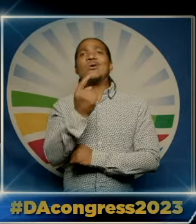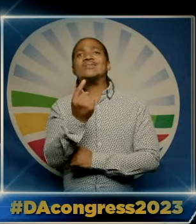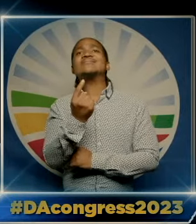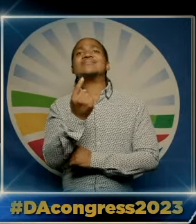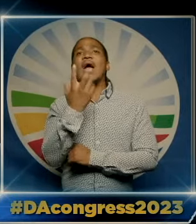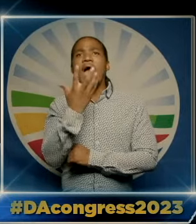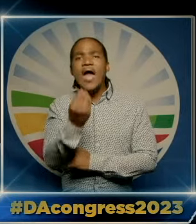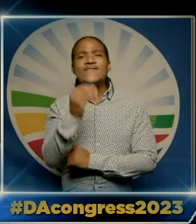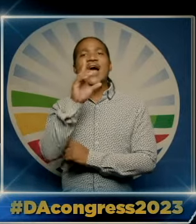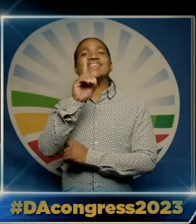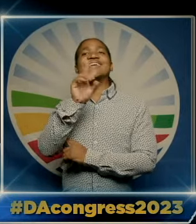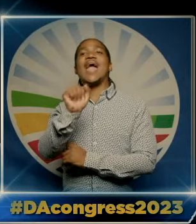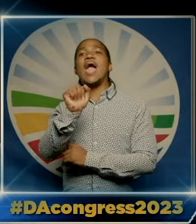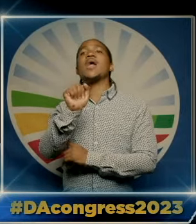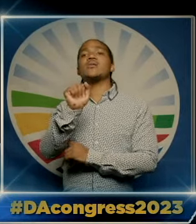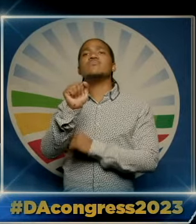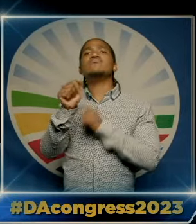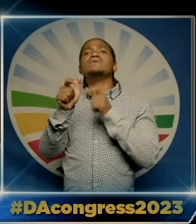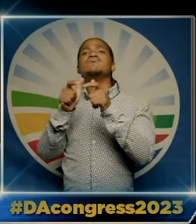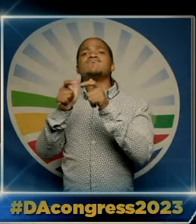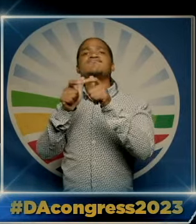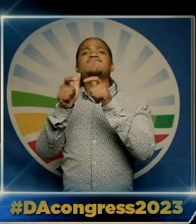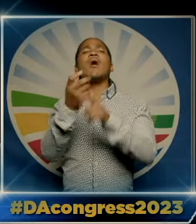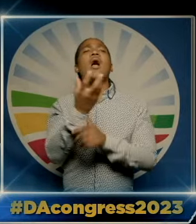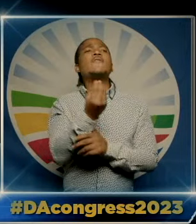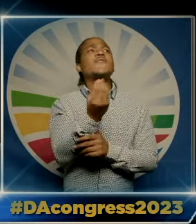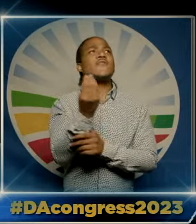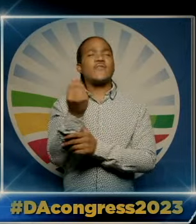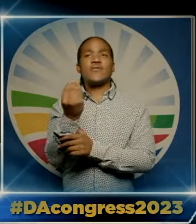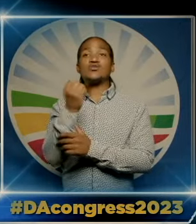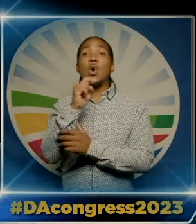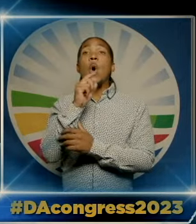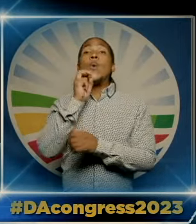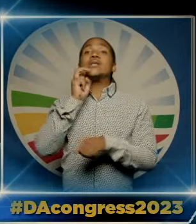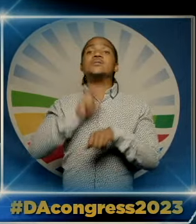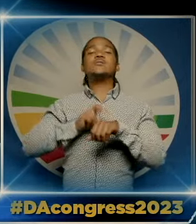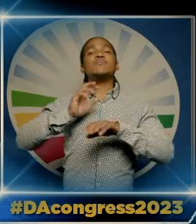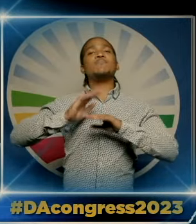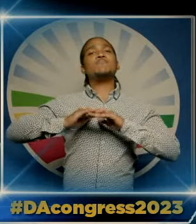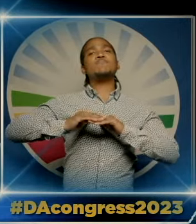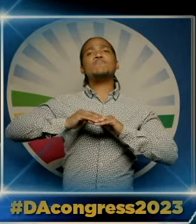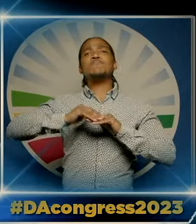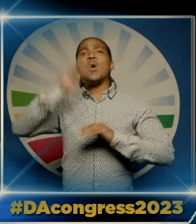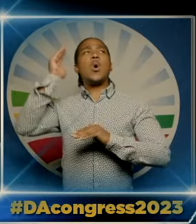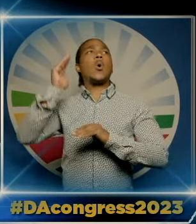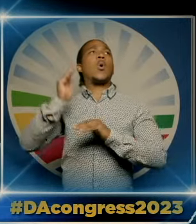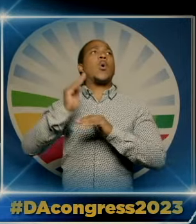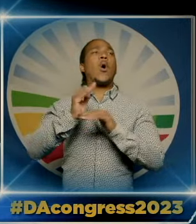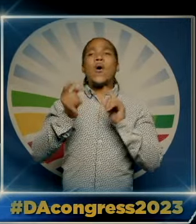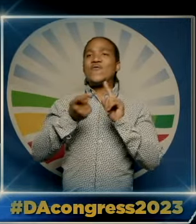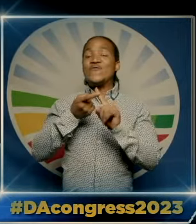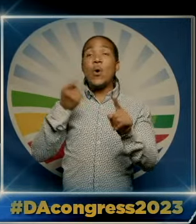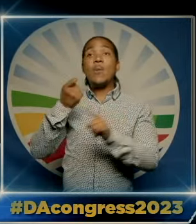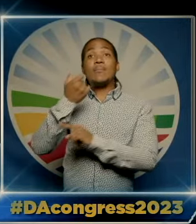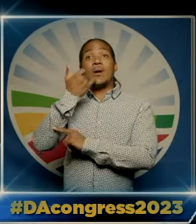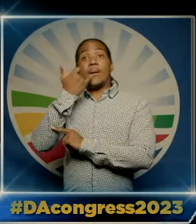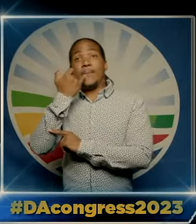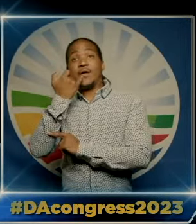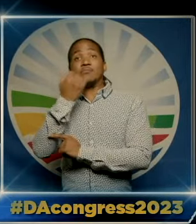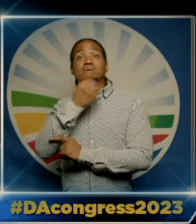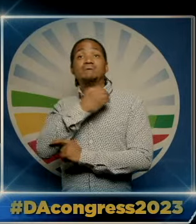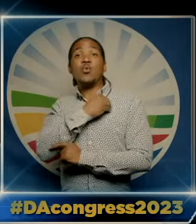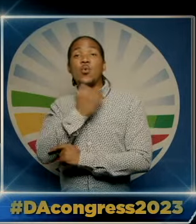DA governance. Van die Kaap tot binne in Modimolle Mokgopong. from Umgeni to Nelson Mandela Bay,